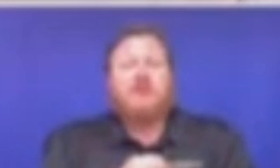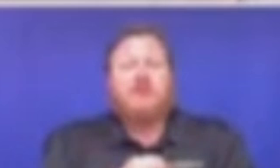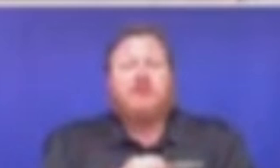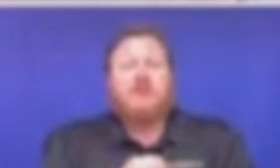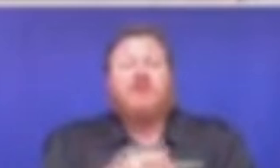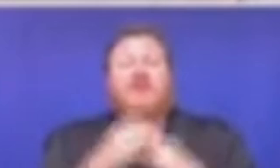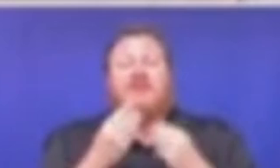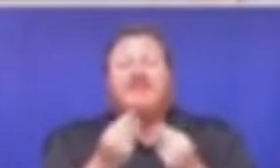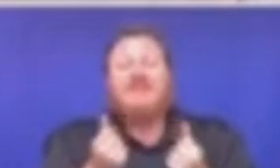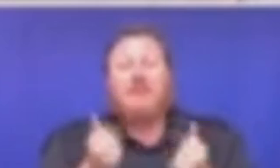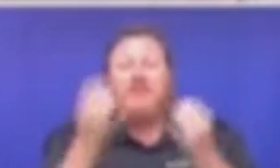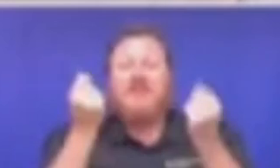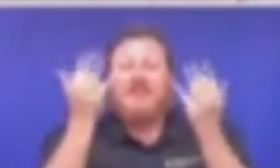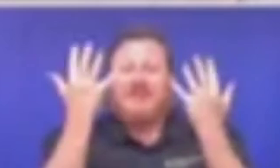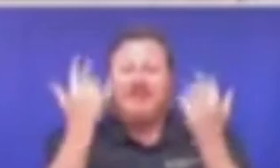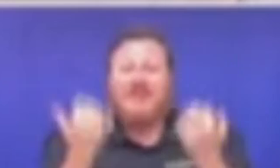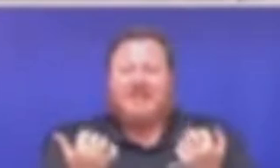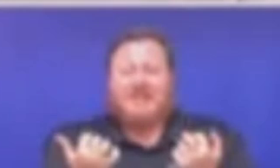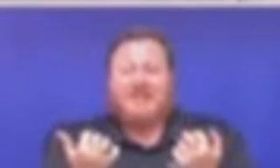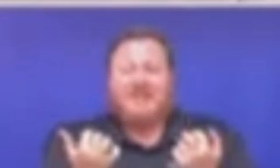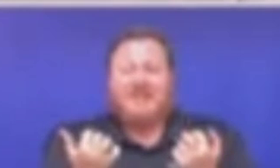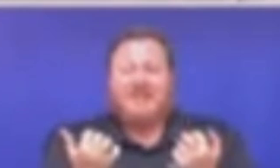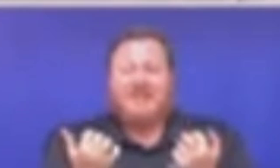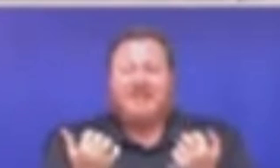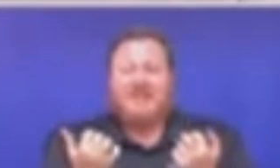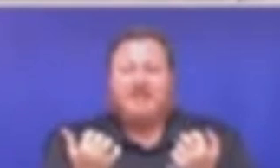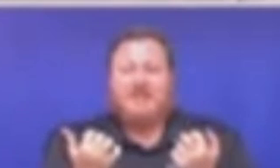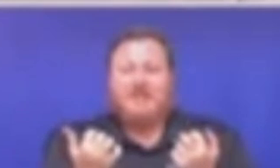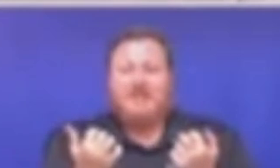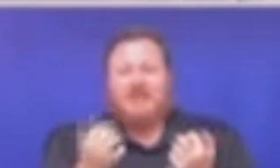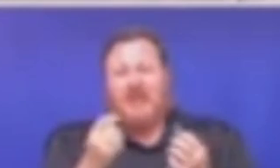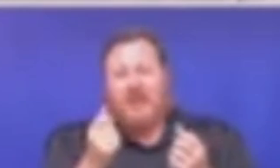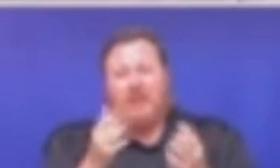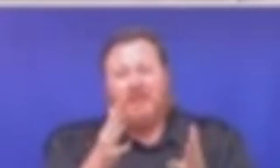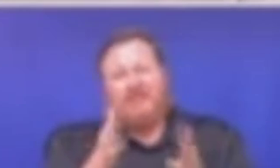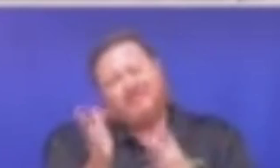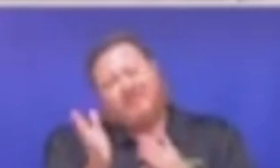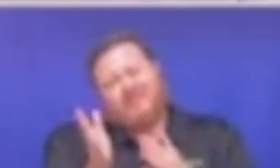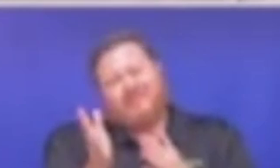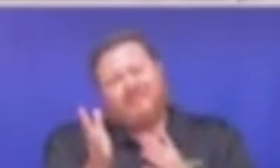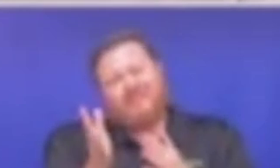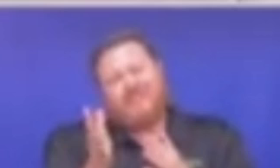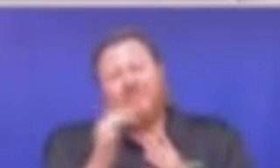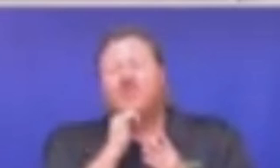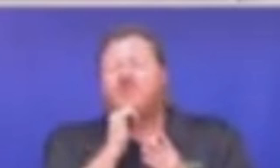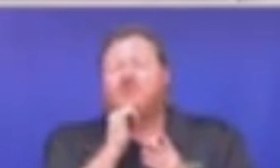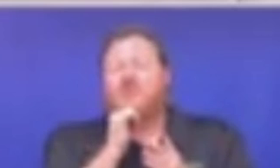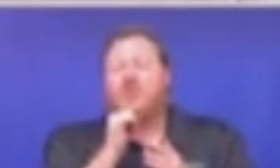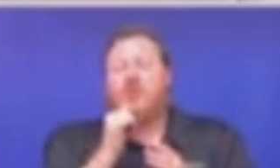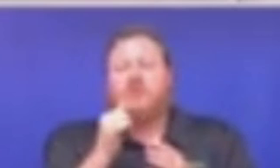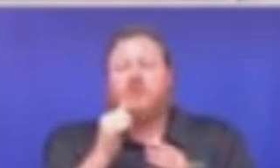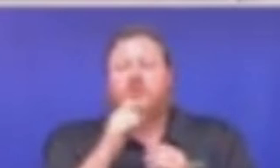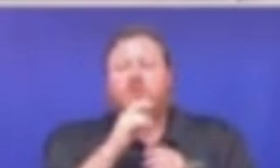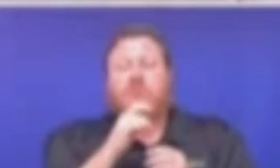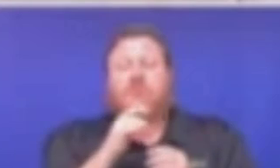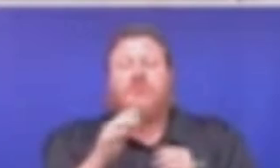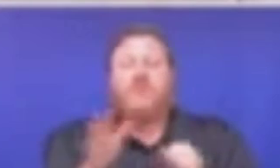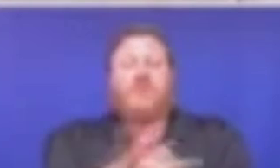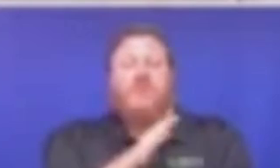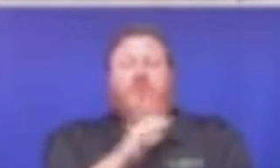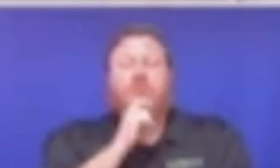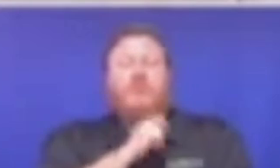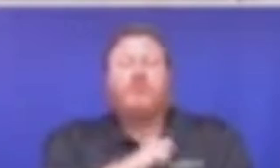the statistics that you put forward are a bit skew and flawed, but with great respect I